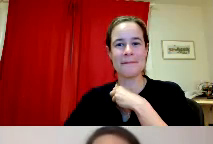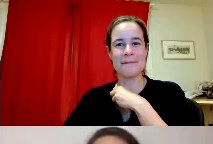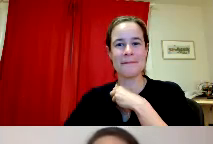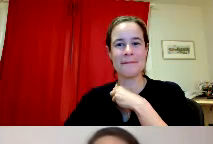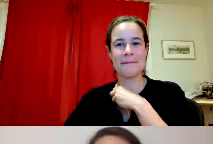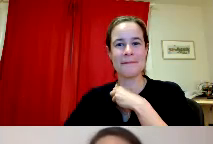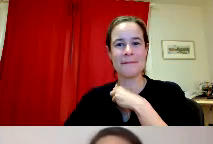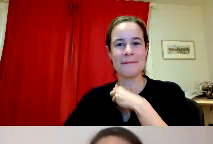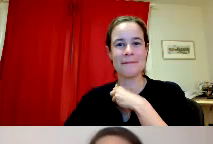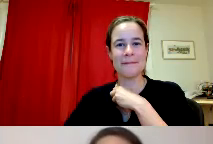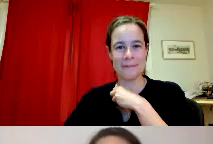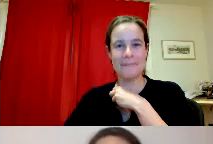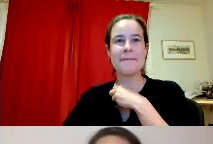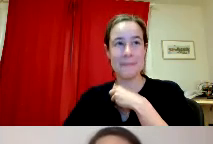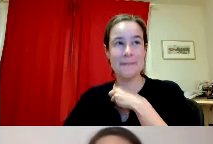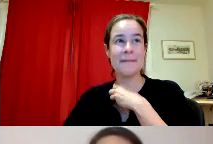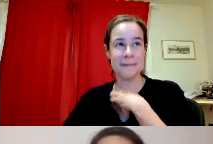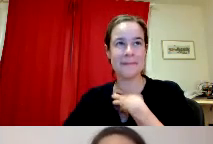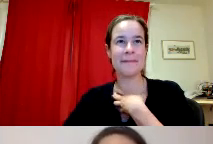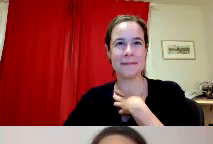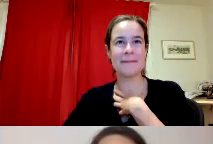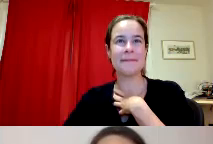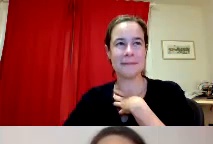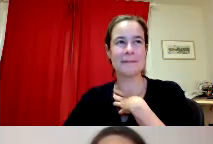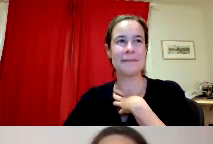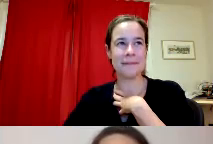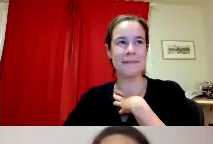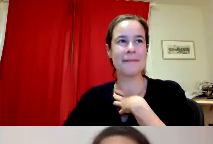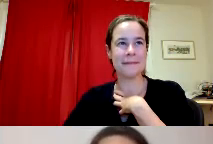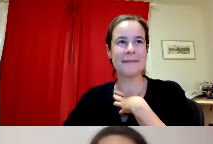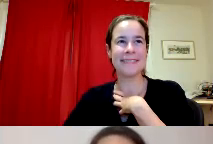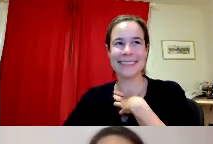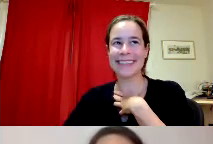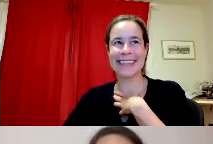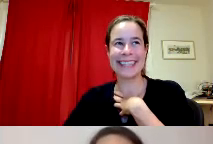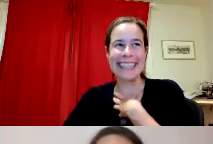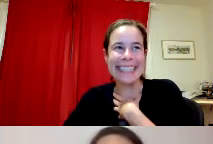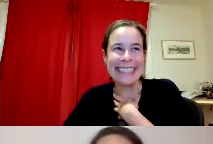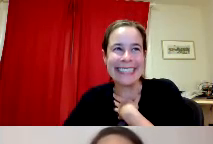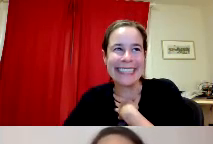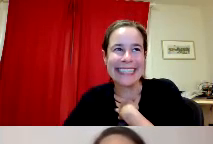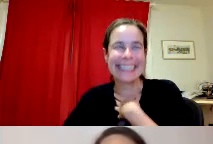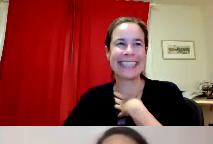Thanks to all the parents who took time to participate, because it was not a short survey.